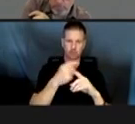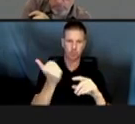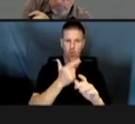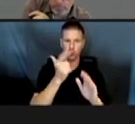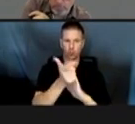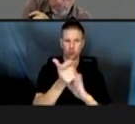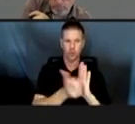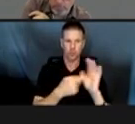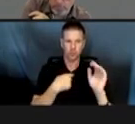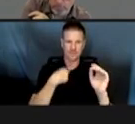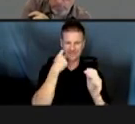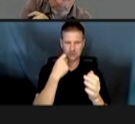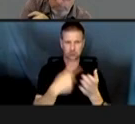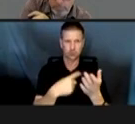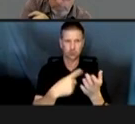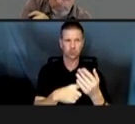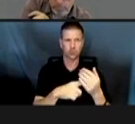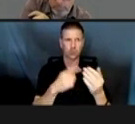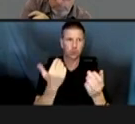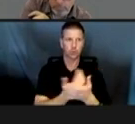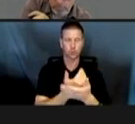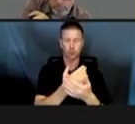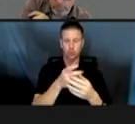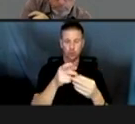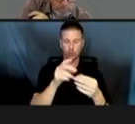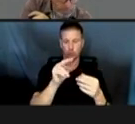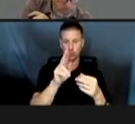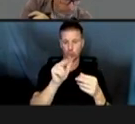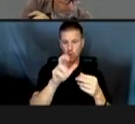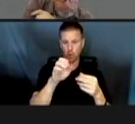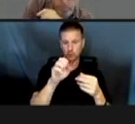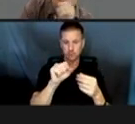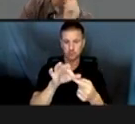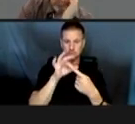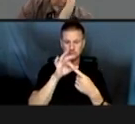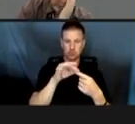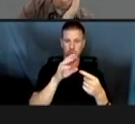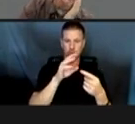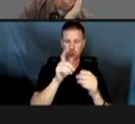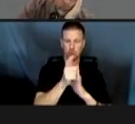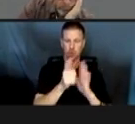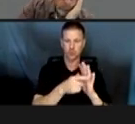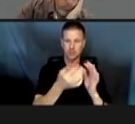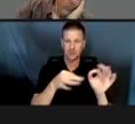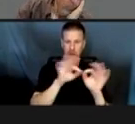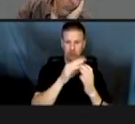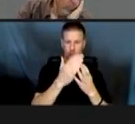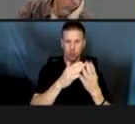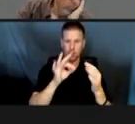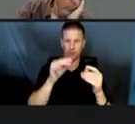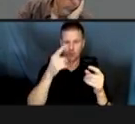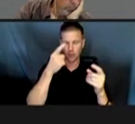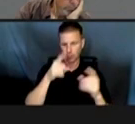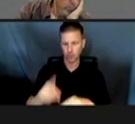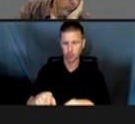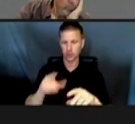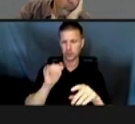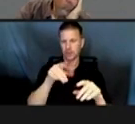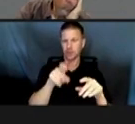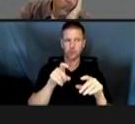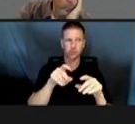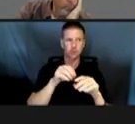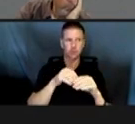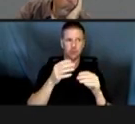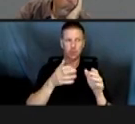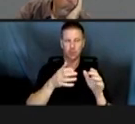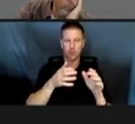that we just talked about. The nuances of the laws that we talked about, key components of compromises that were necessary in passing